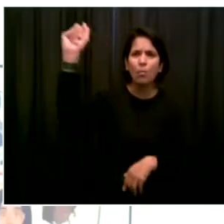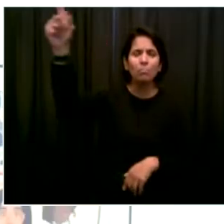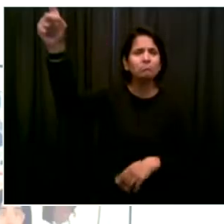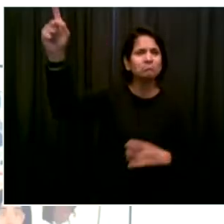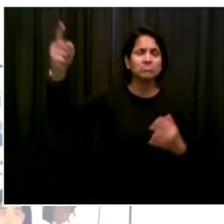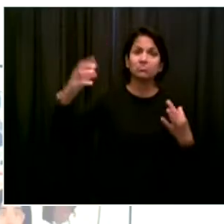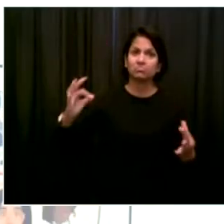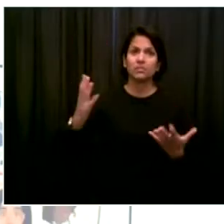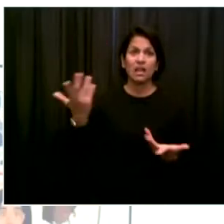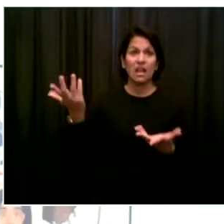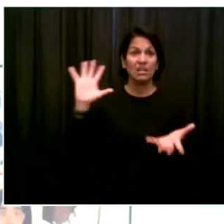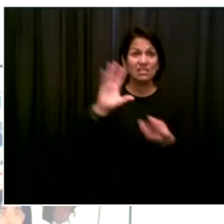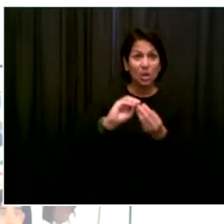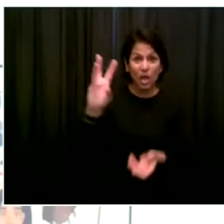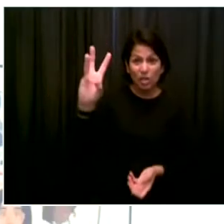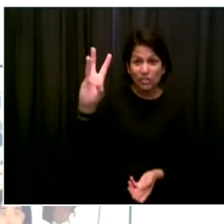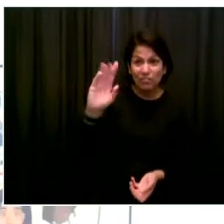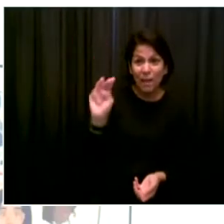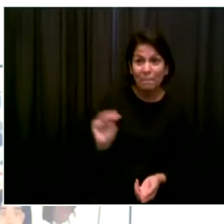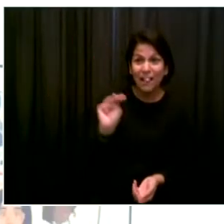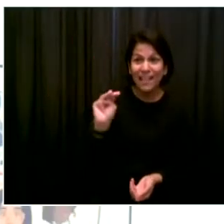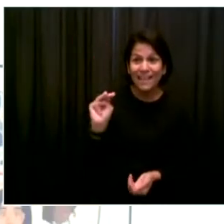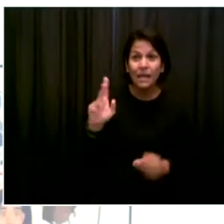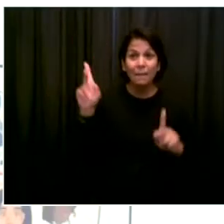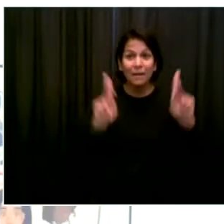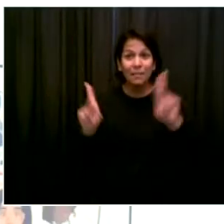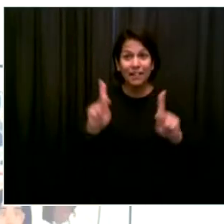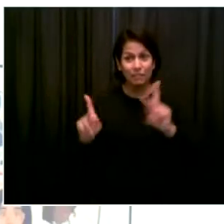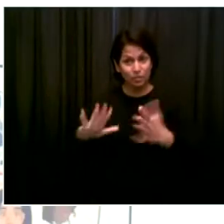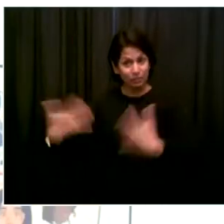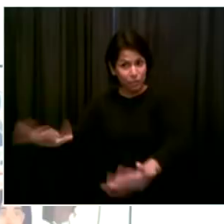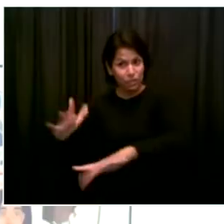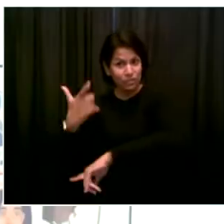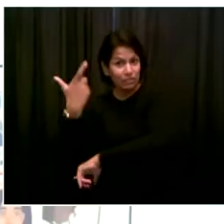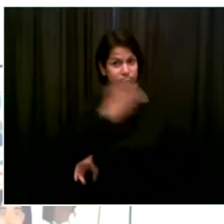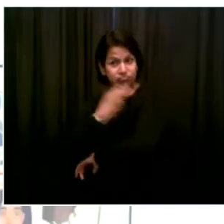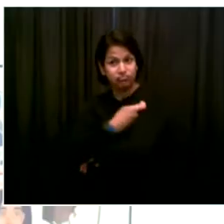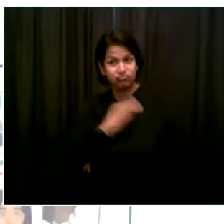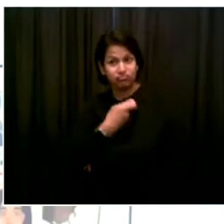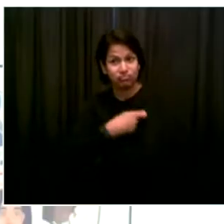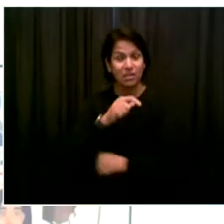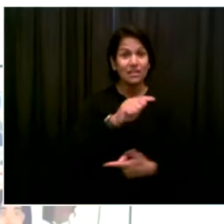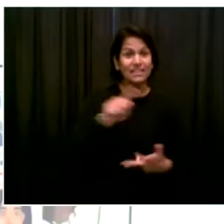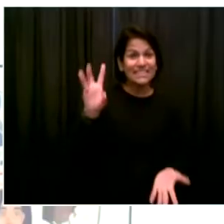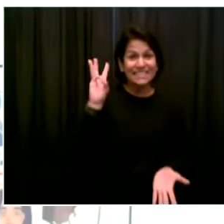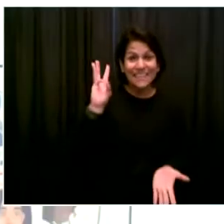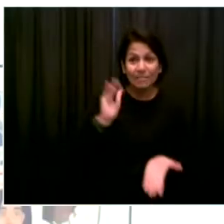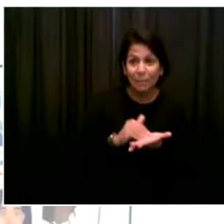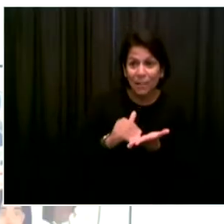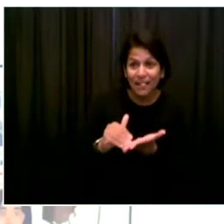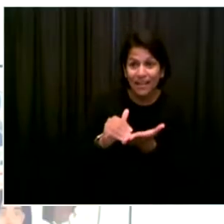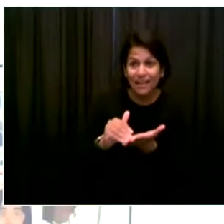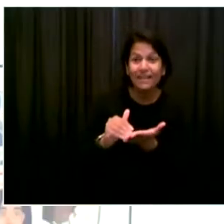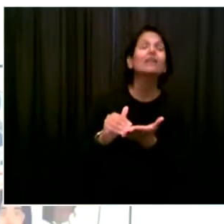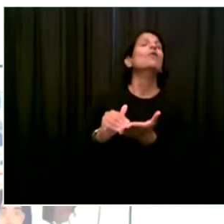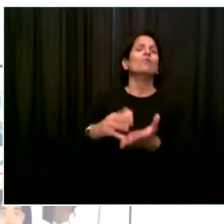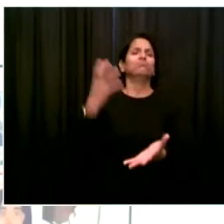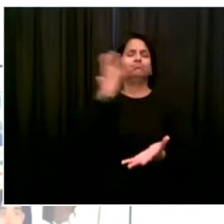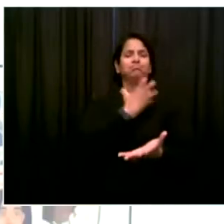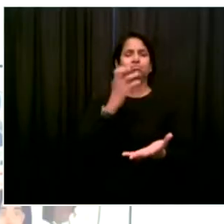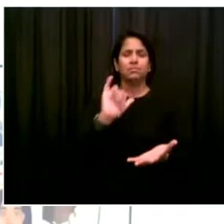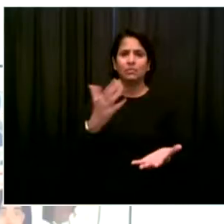our city. We have also shown that vaccine requirements work, particularly when they are joined with efforts to build